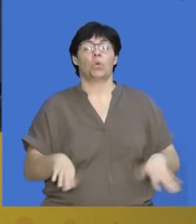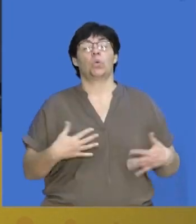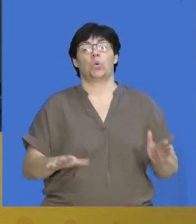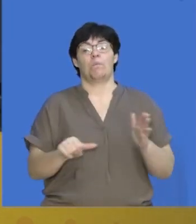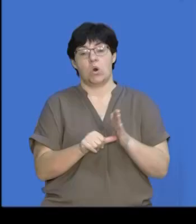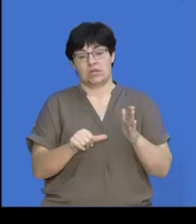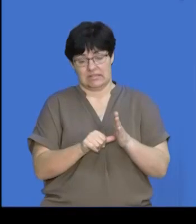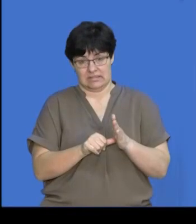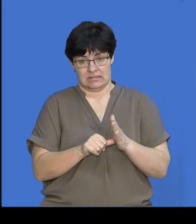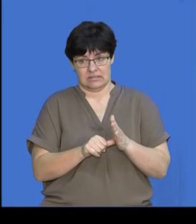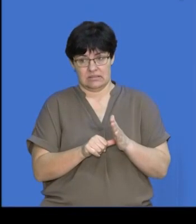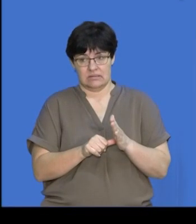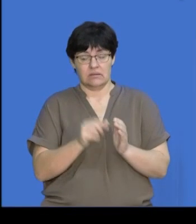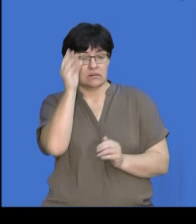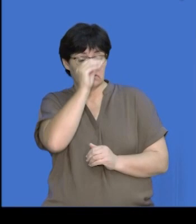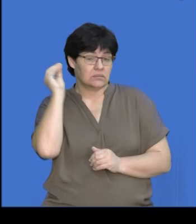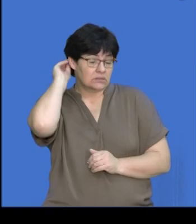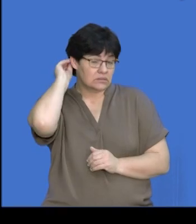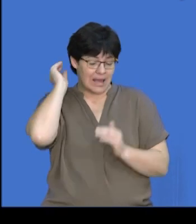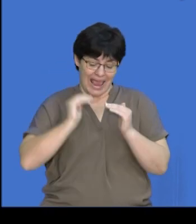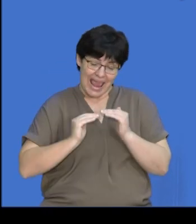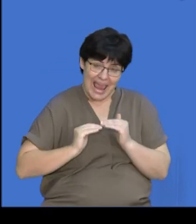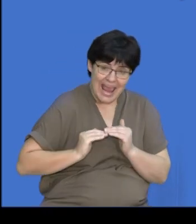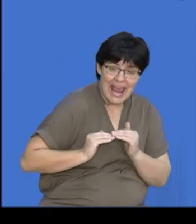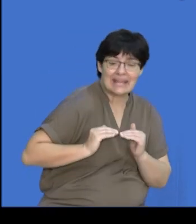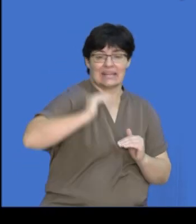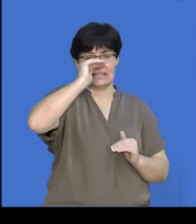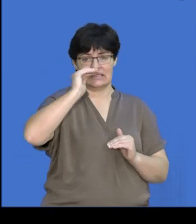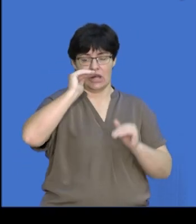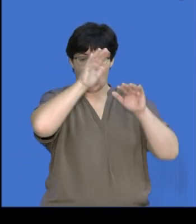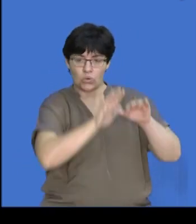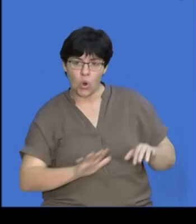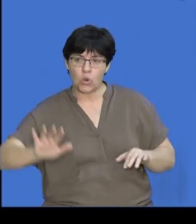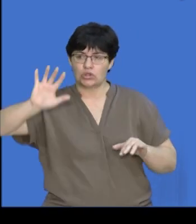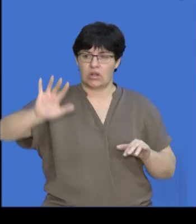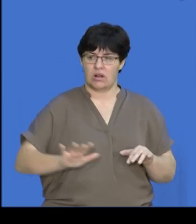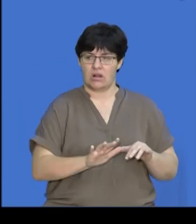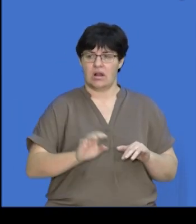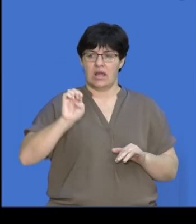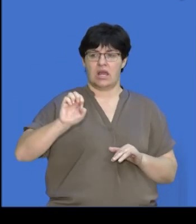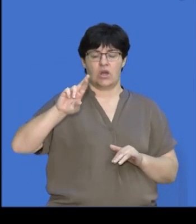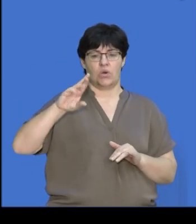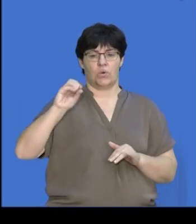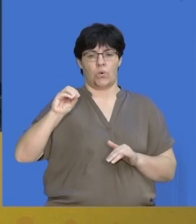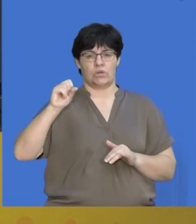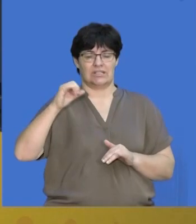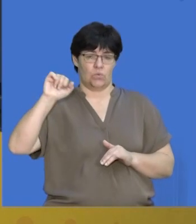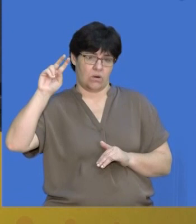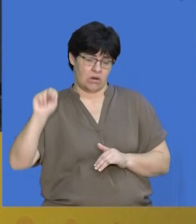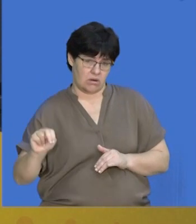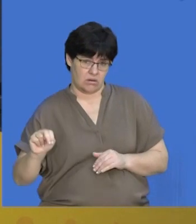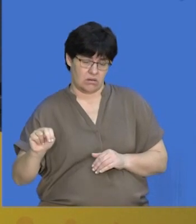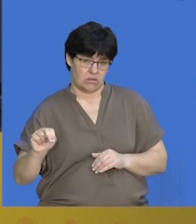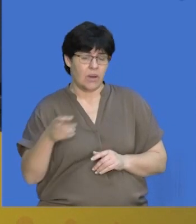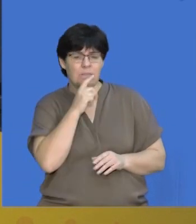increasing. Note, increases the rate of coastal erosion. So when we're talking to coastal erosion, it must